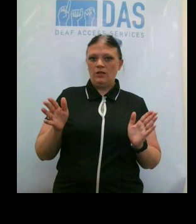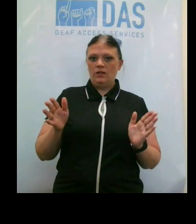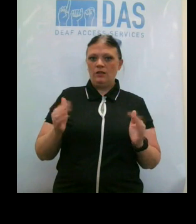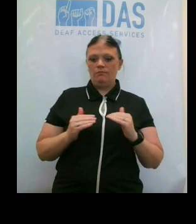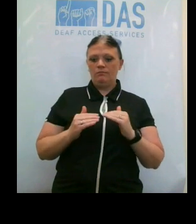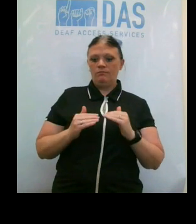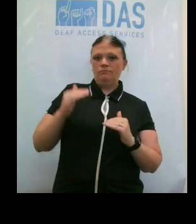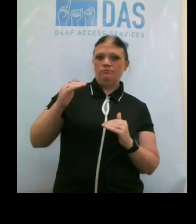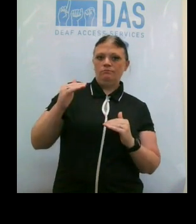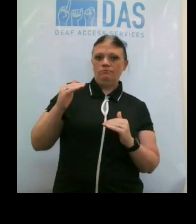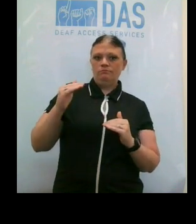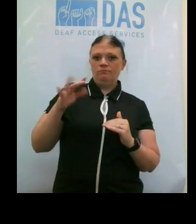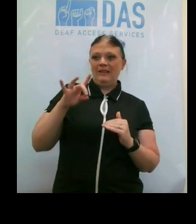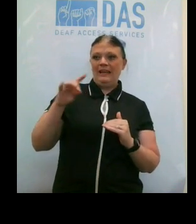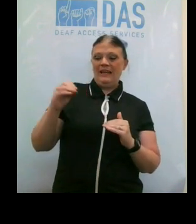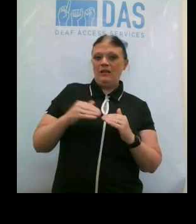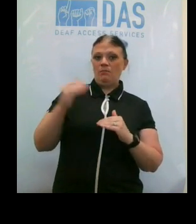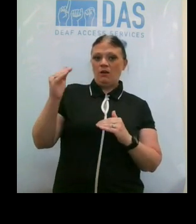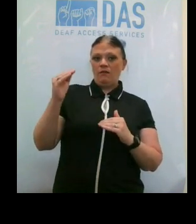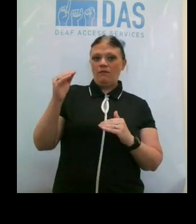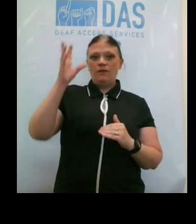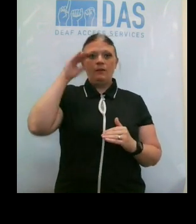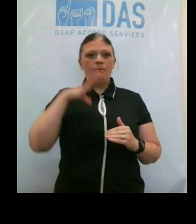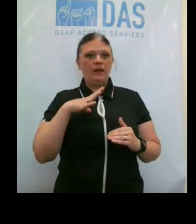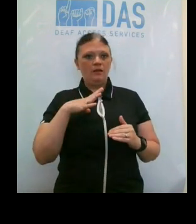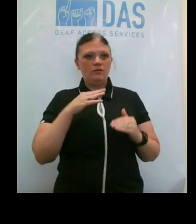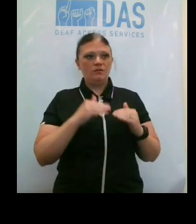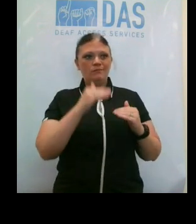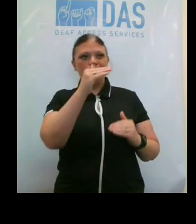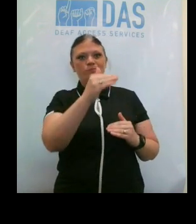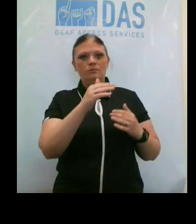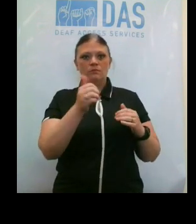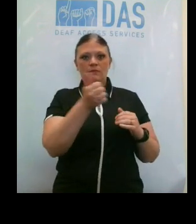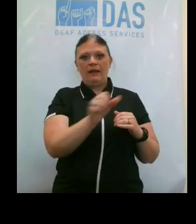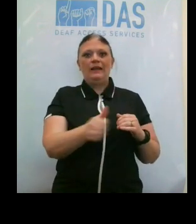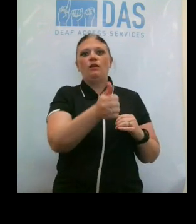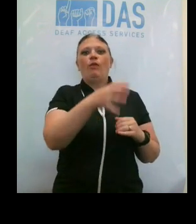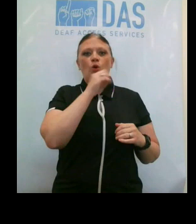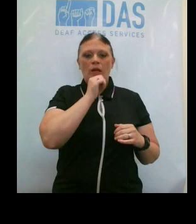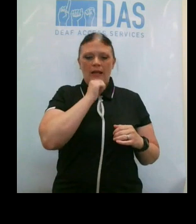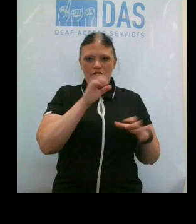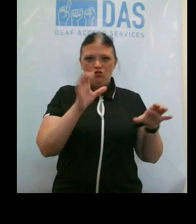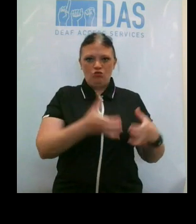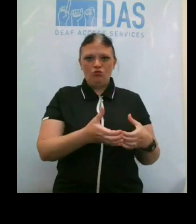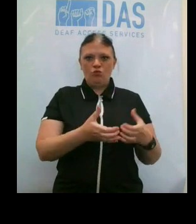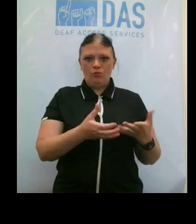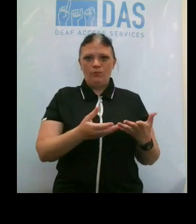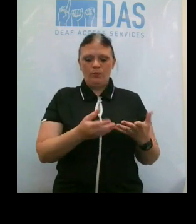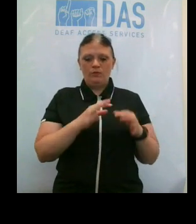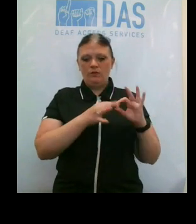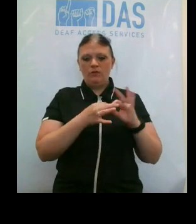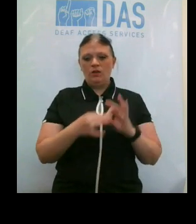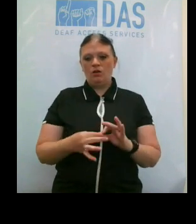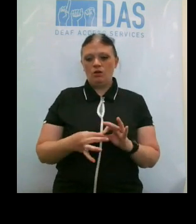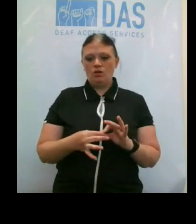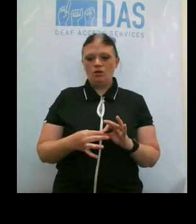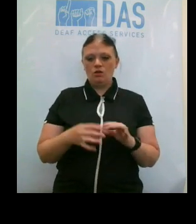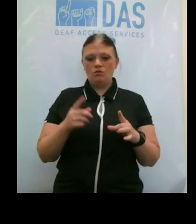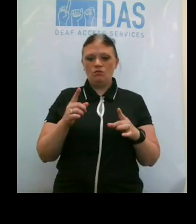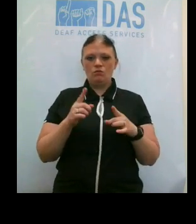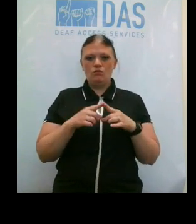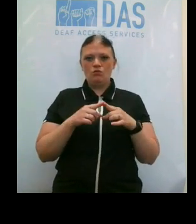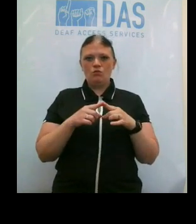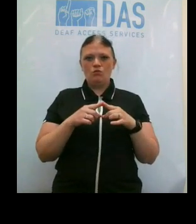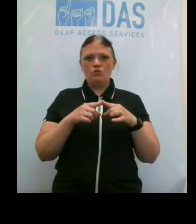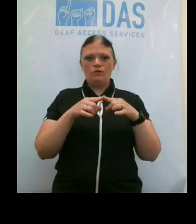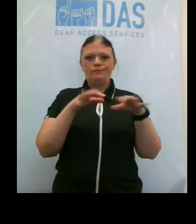higher in the 80 plus, while males are generally higher in every other age category with regards to the breakdown of